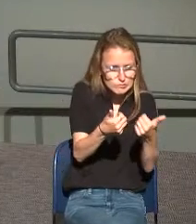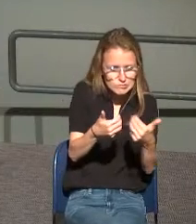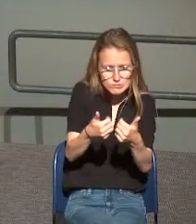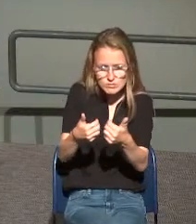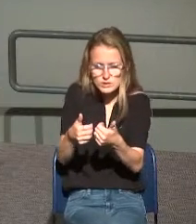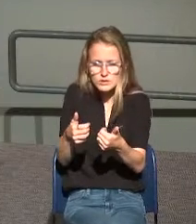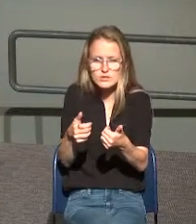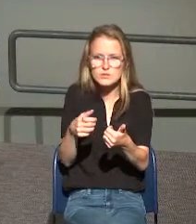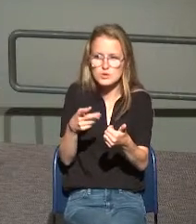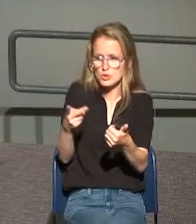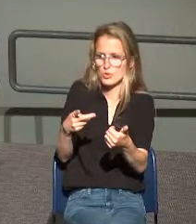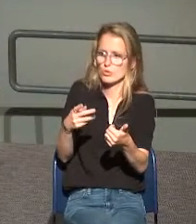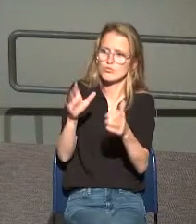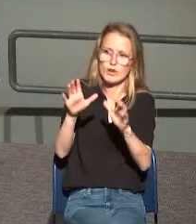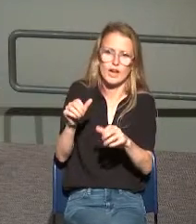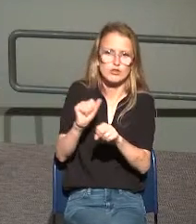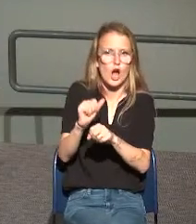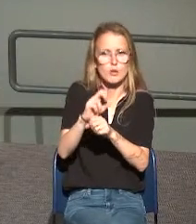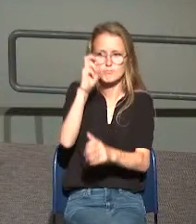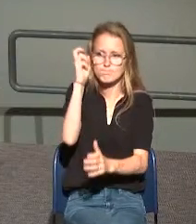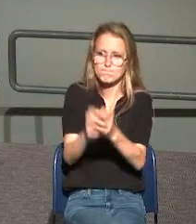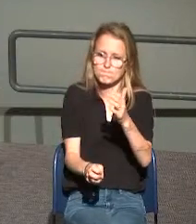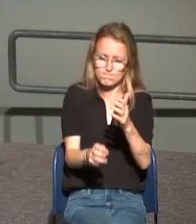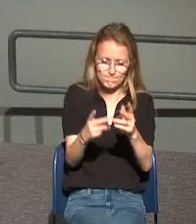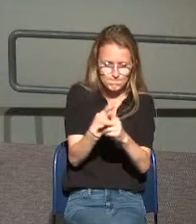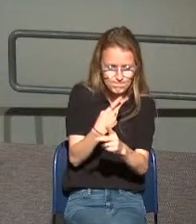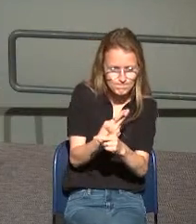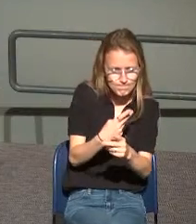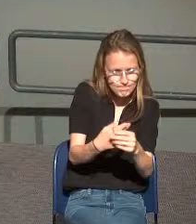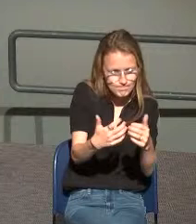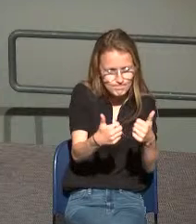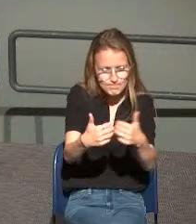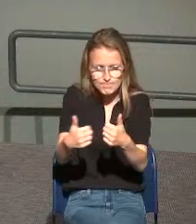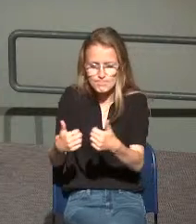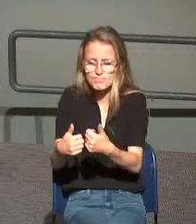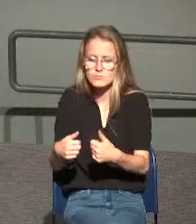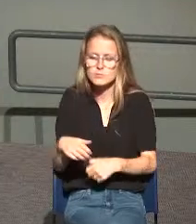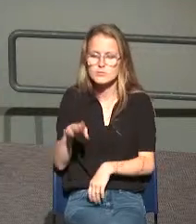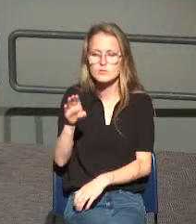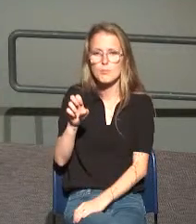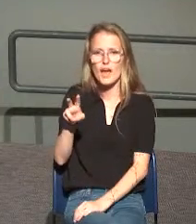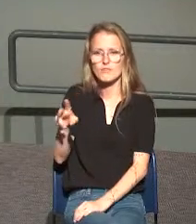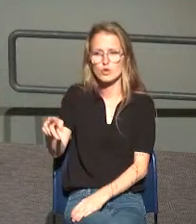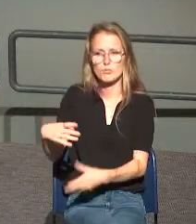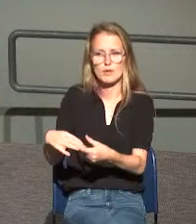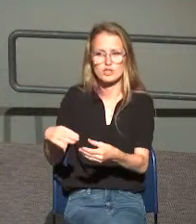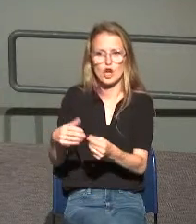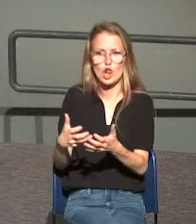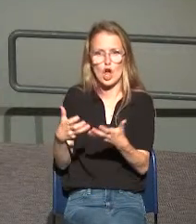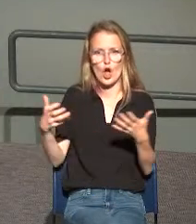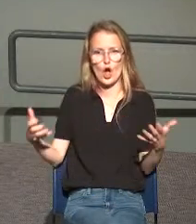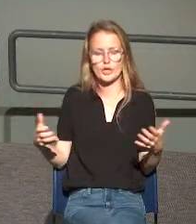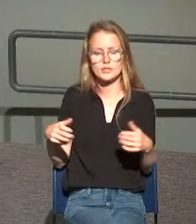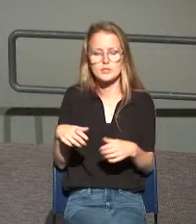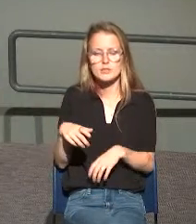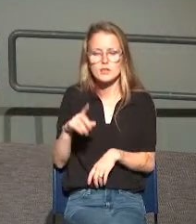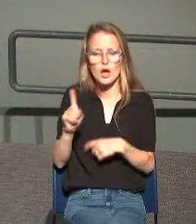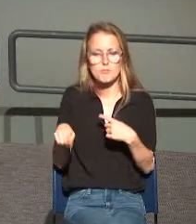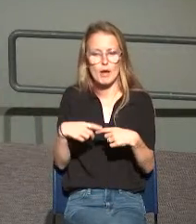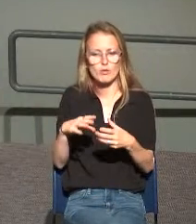into that. And one of the other things that's kind of happening around that same time, and you pick up on this, Bev, a lot in your book, is the story of Kara